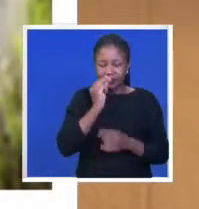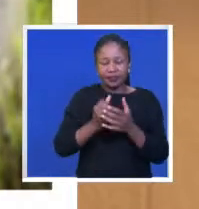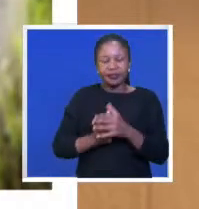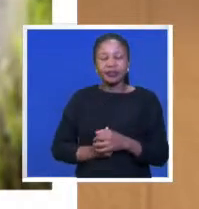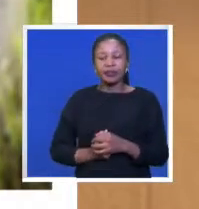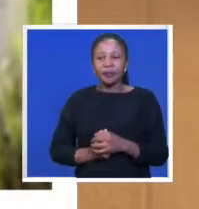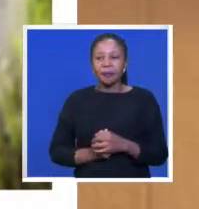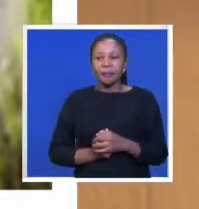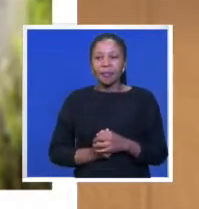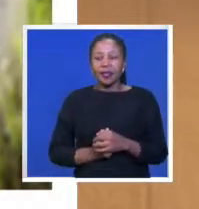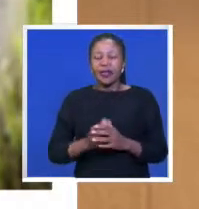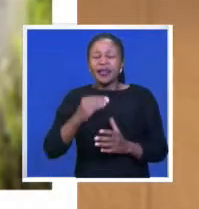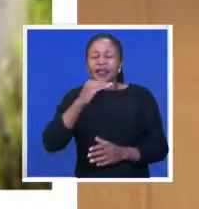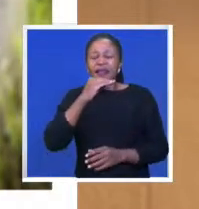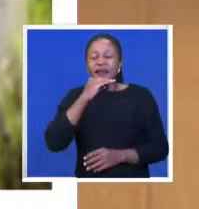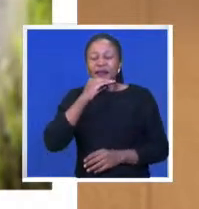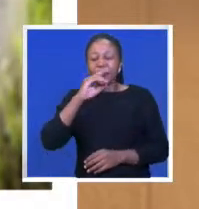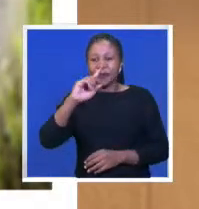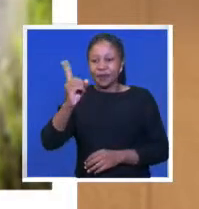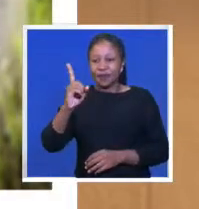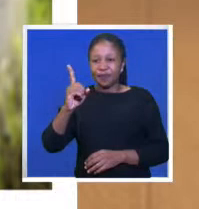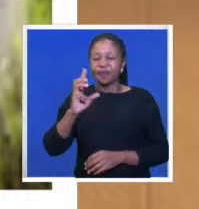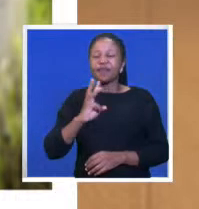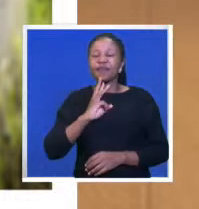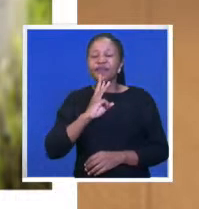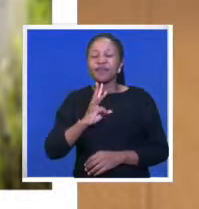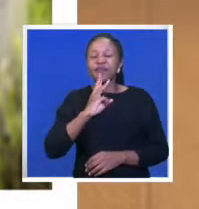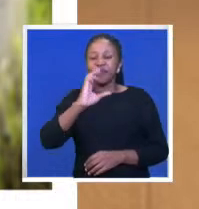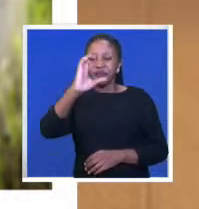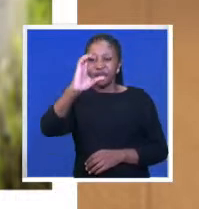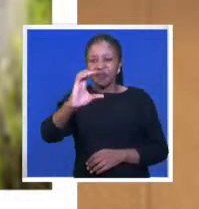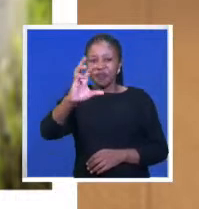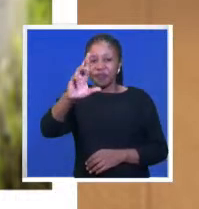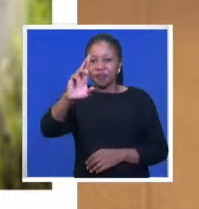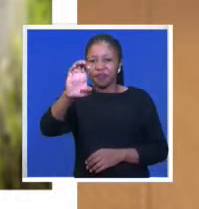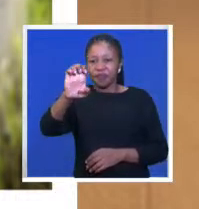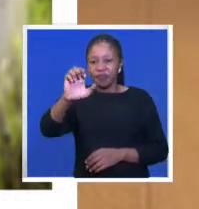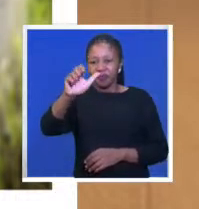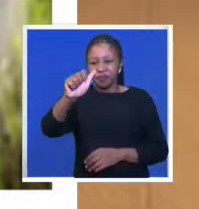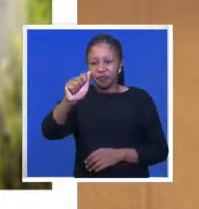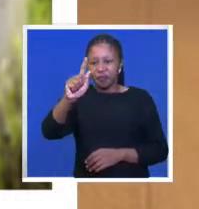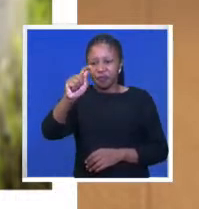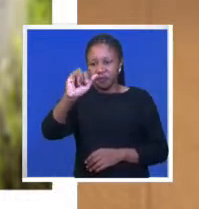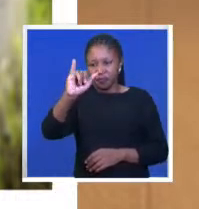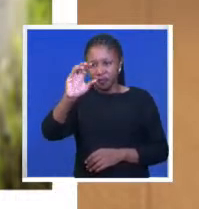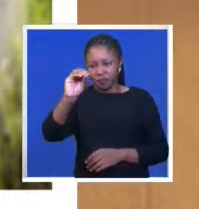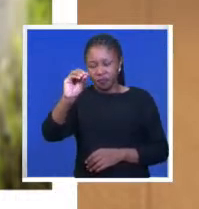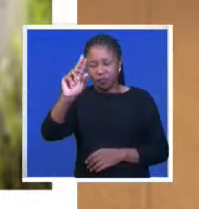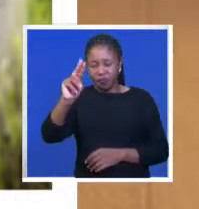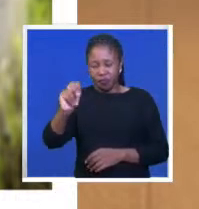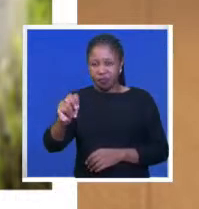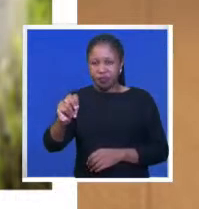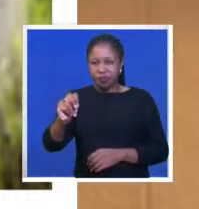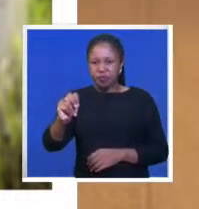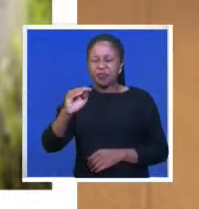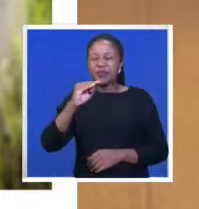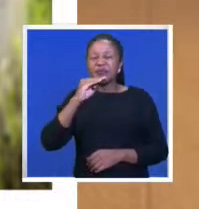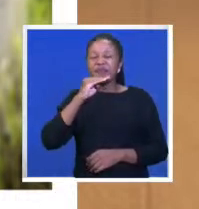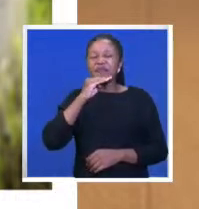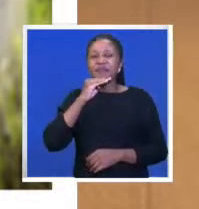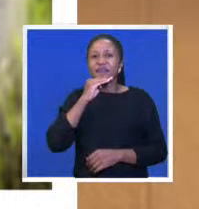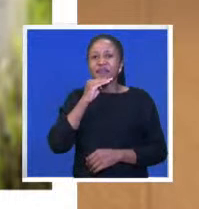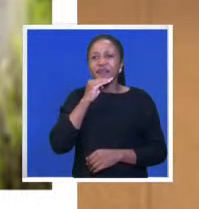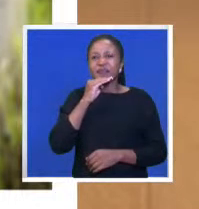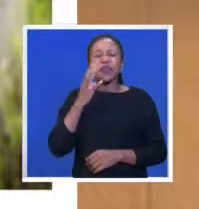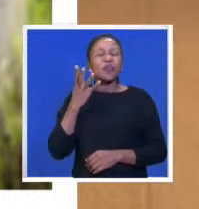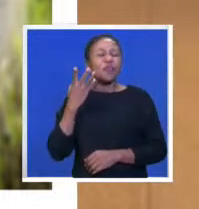Creation. What does the word creation mean? Creation means the process of bringing